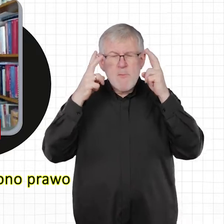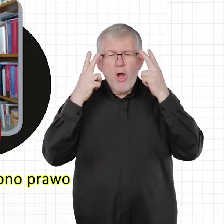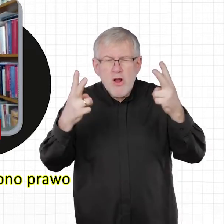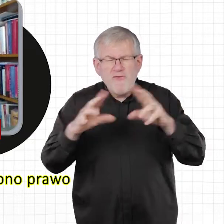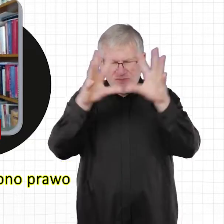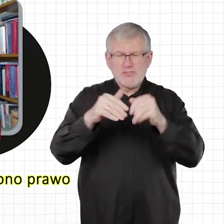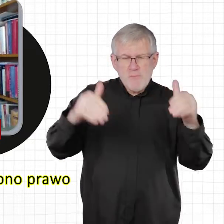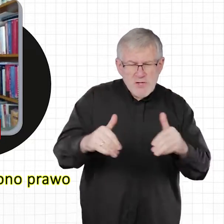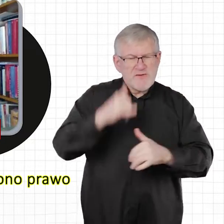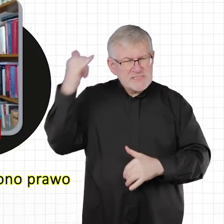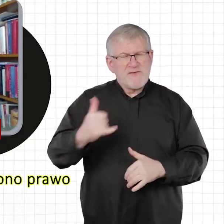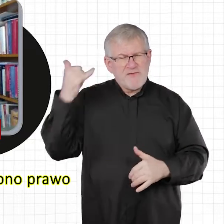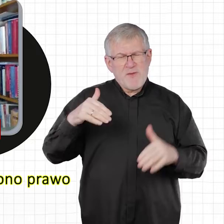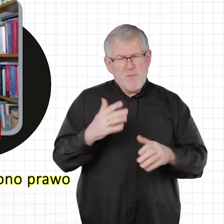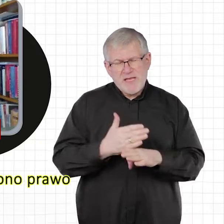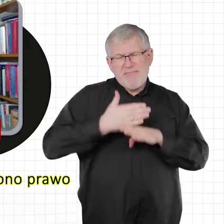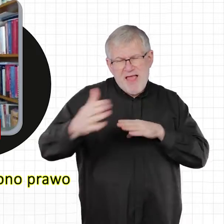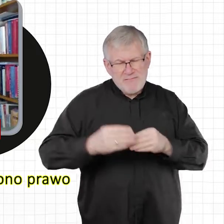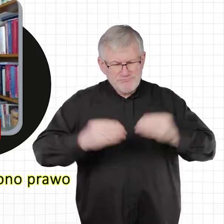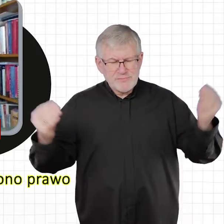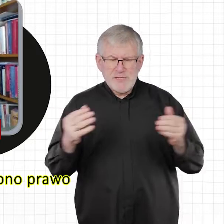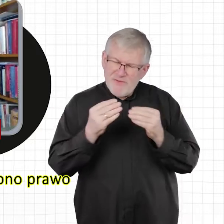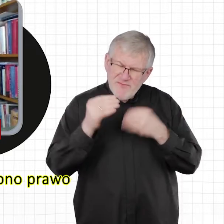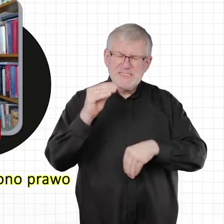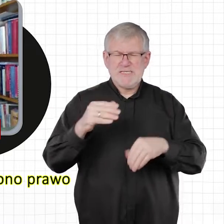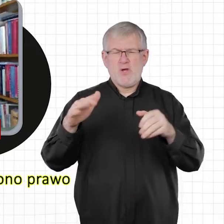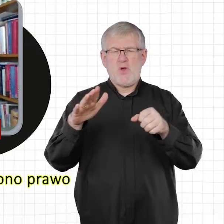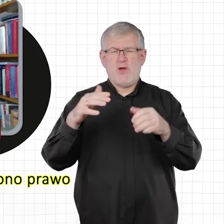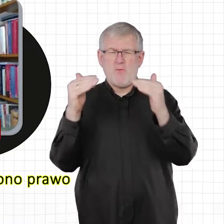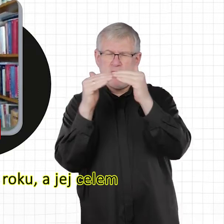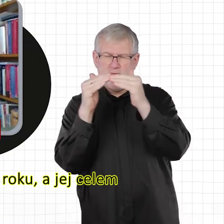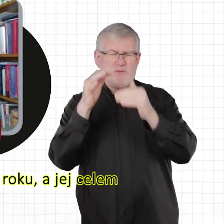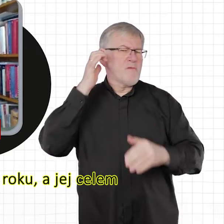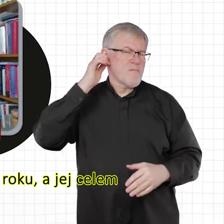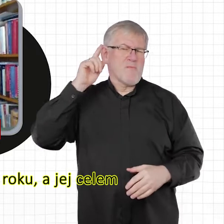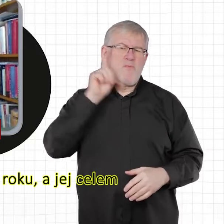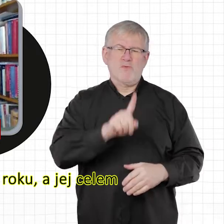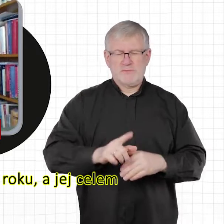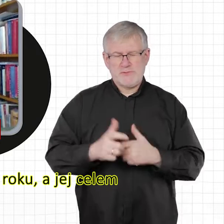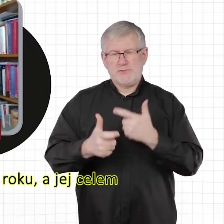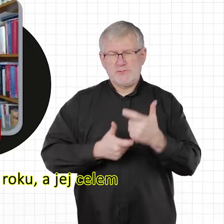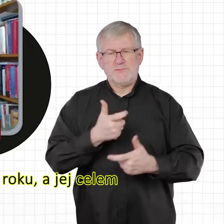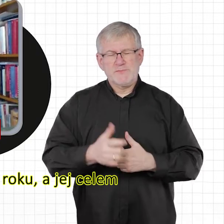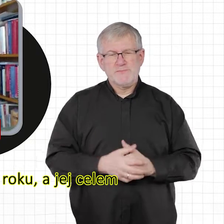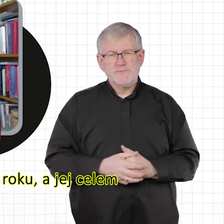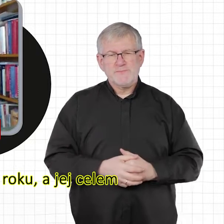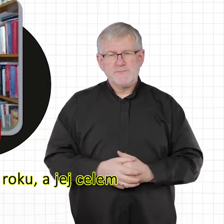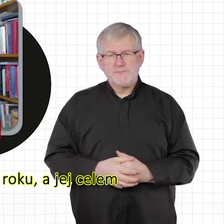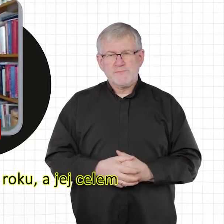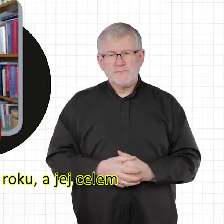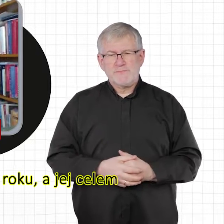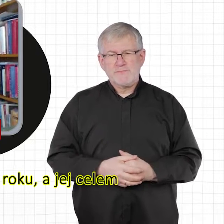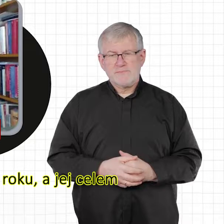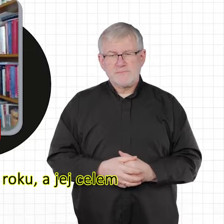legalized, and law on gender economy have been passed. So it's still moving. And today's Gender Equality